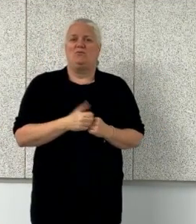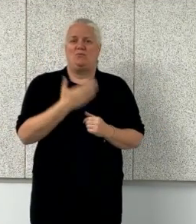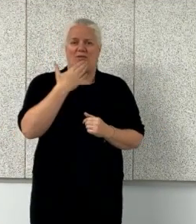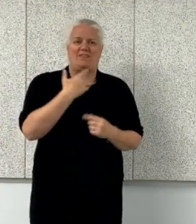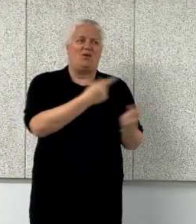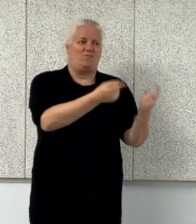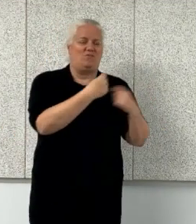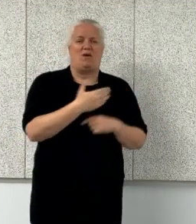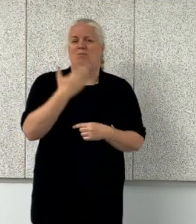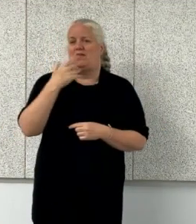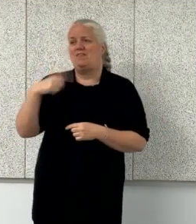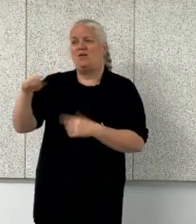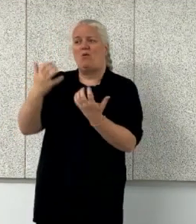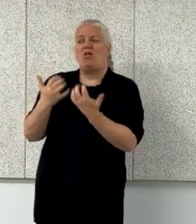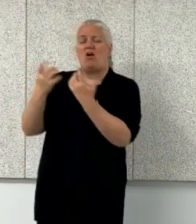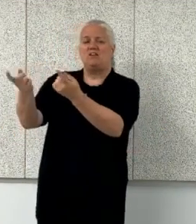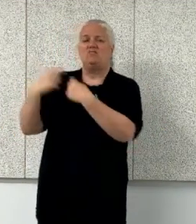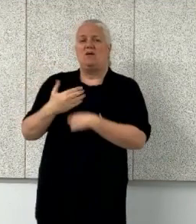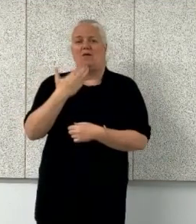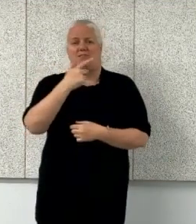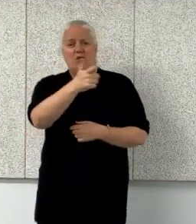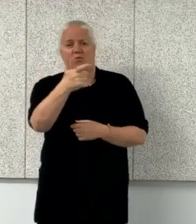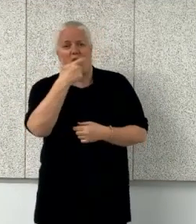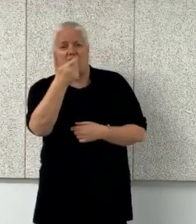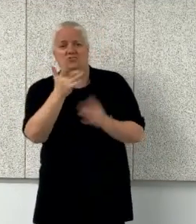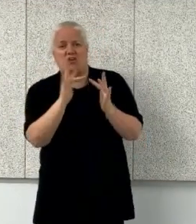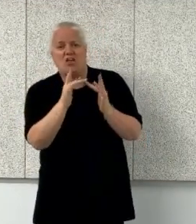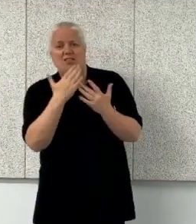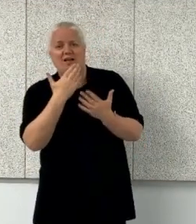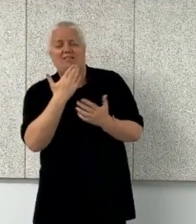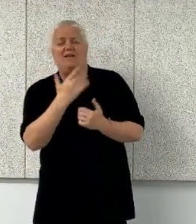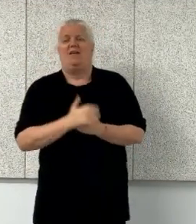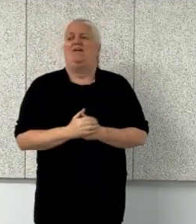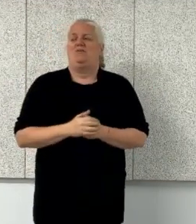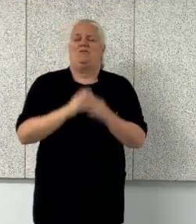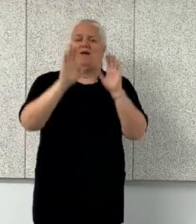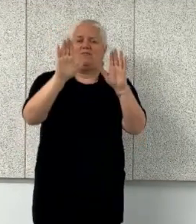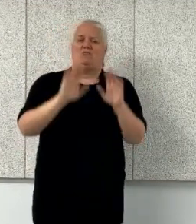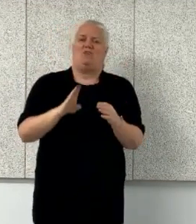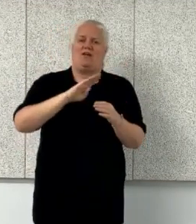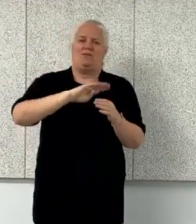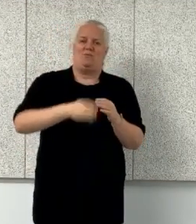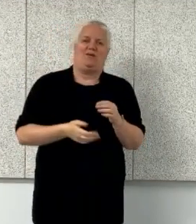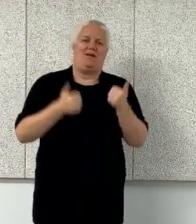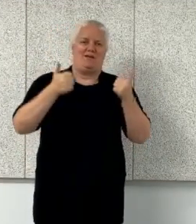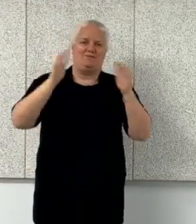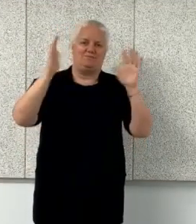here. Thank you all for being here. Thank you all for watching online, and have a great rest of your day. Thank you so much. Great